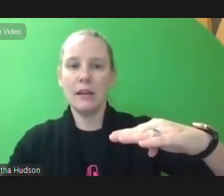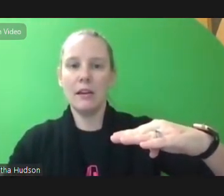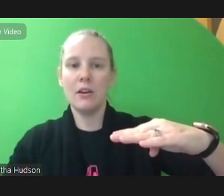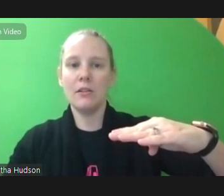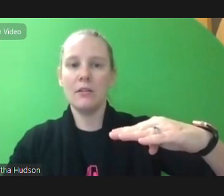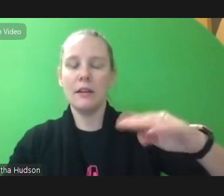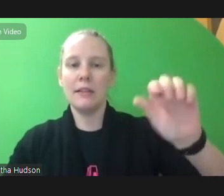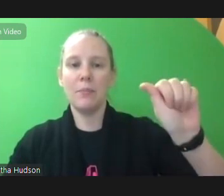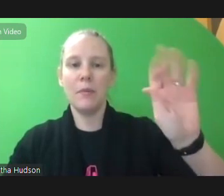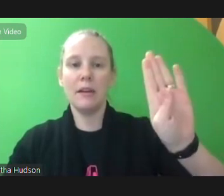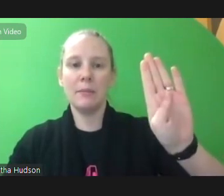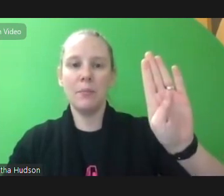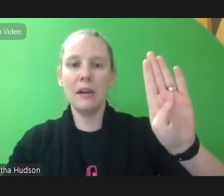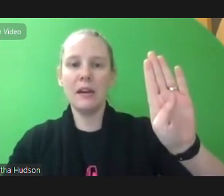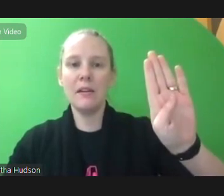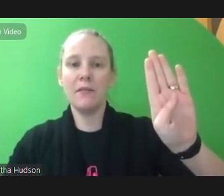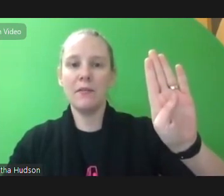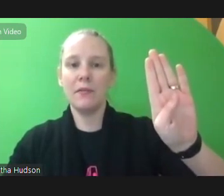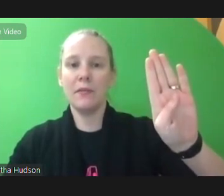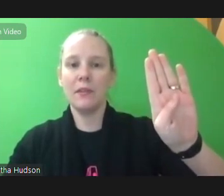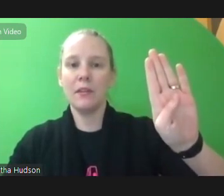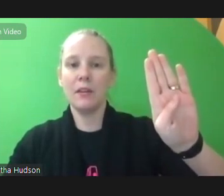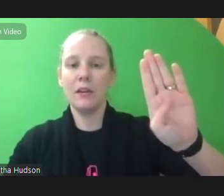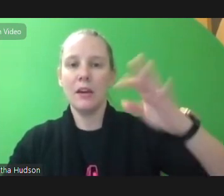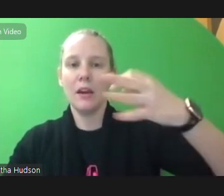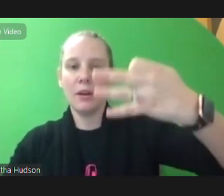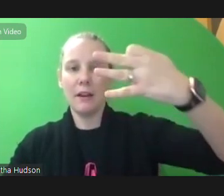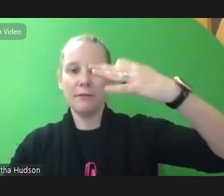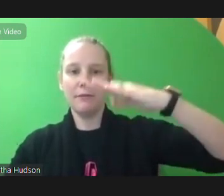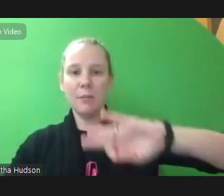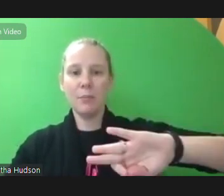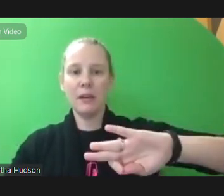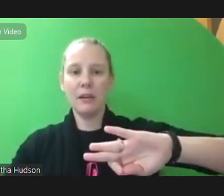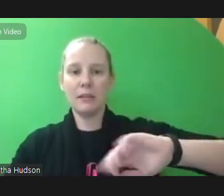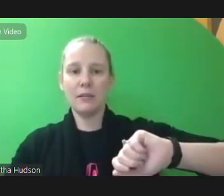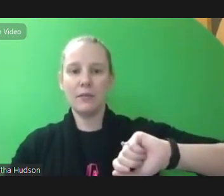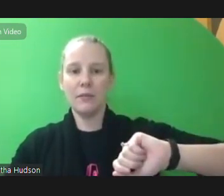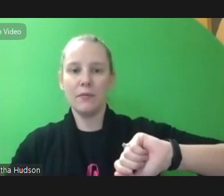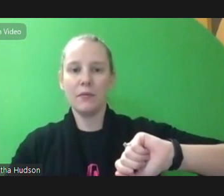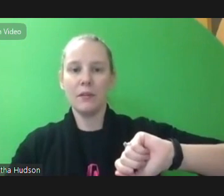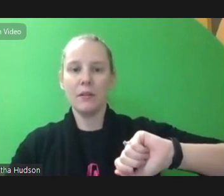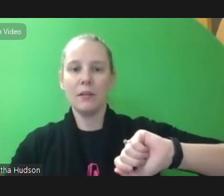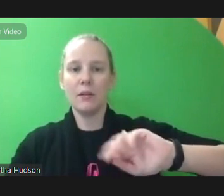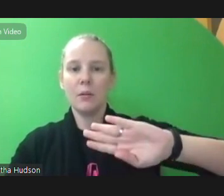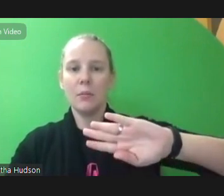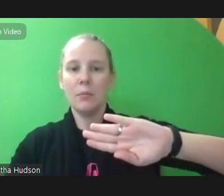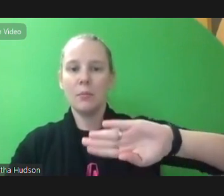right here is B, and when I flip it,